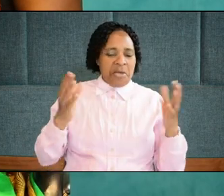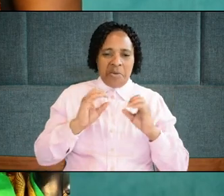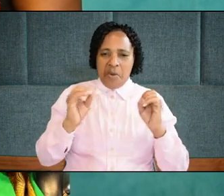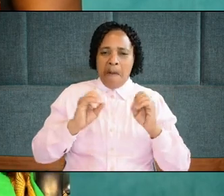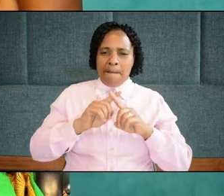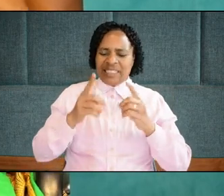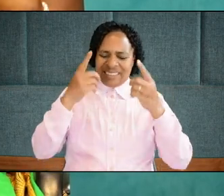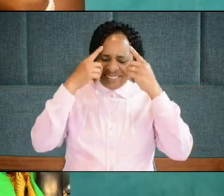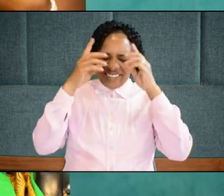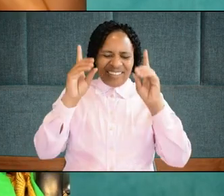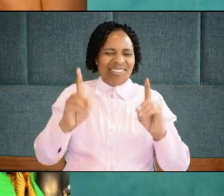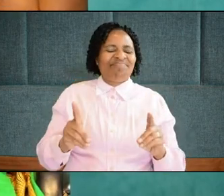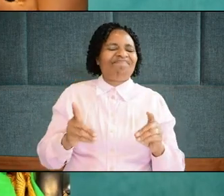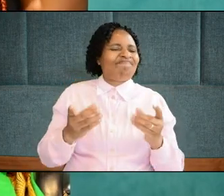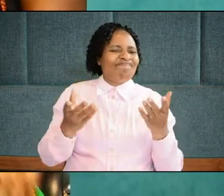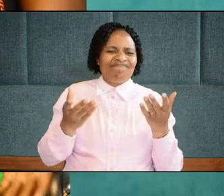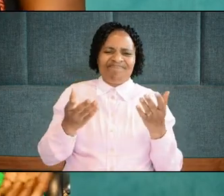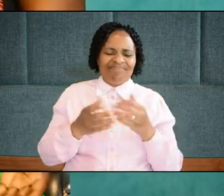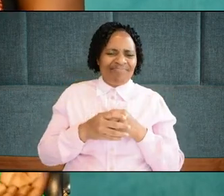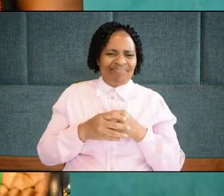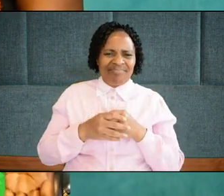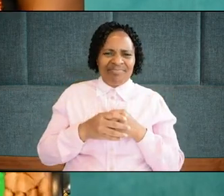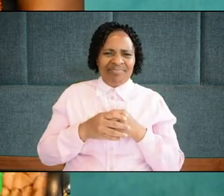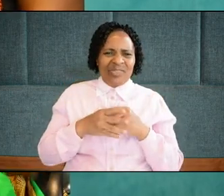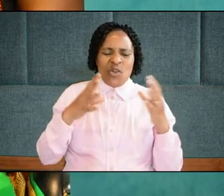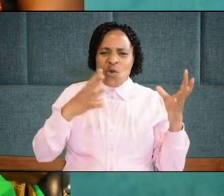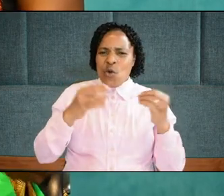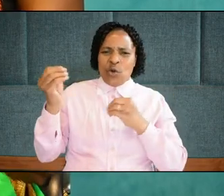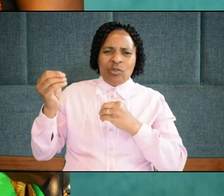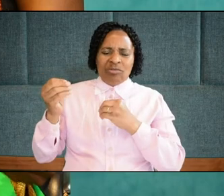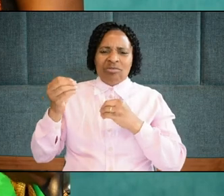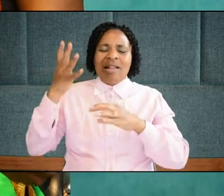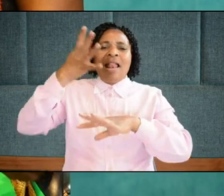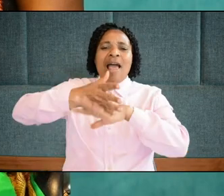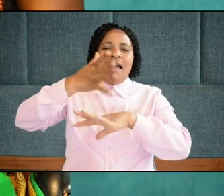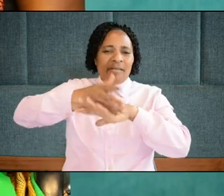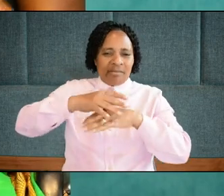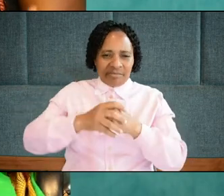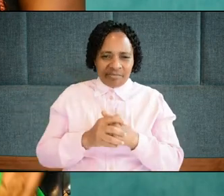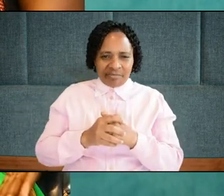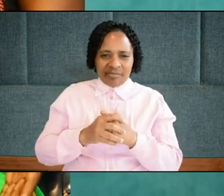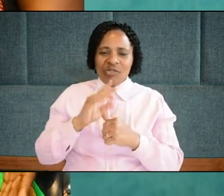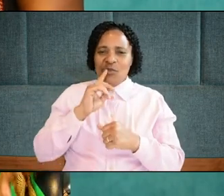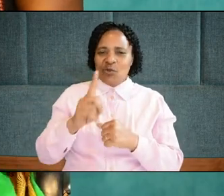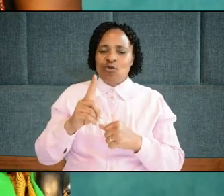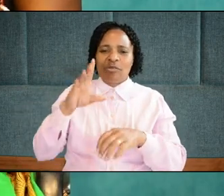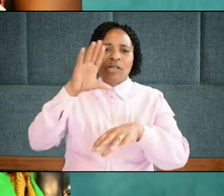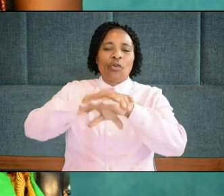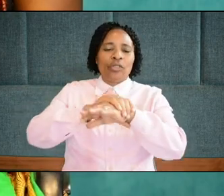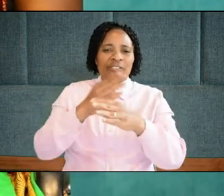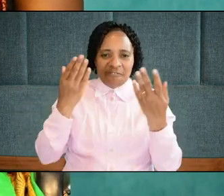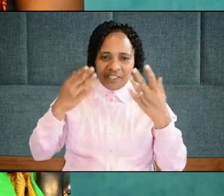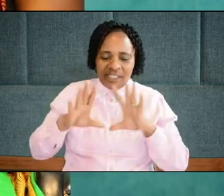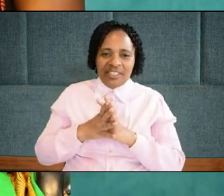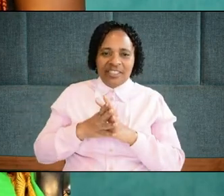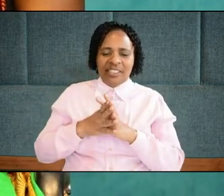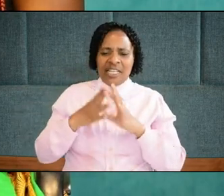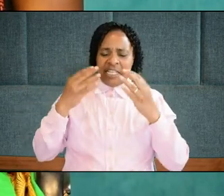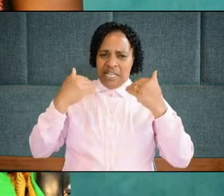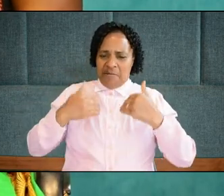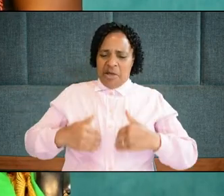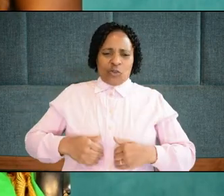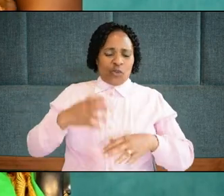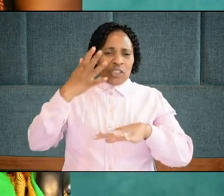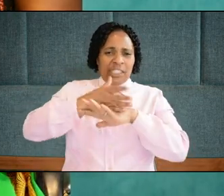still decided to go to the extent of cheating. So he was caught, and the person he